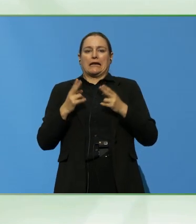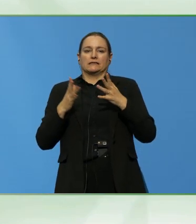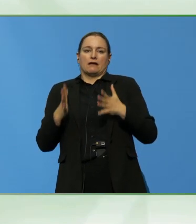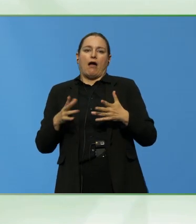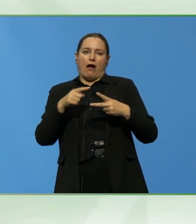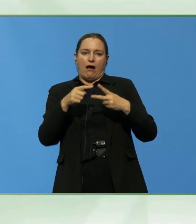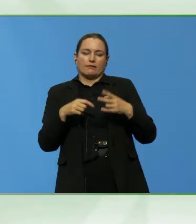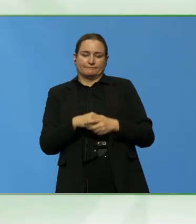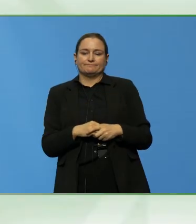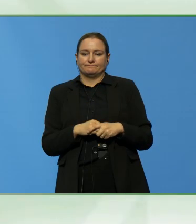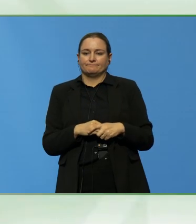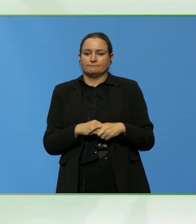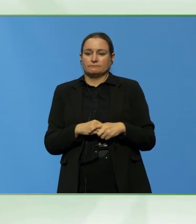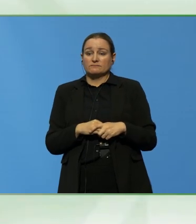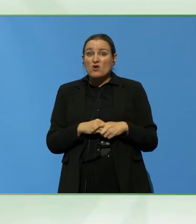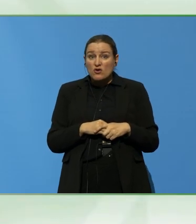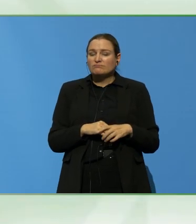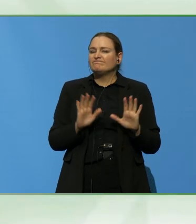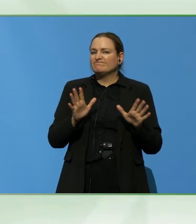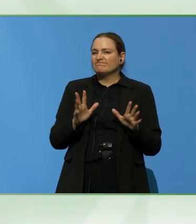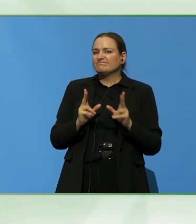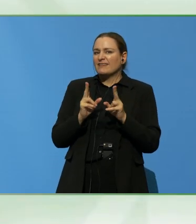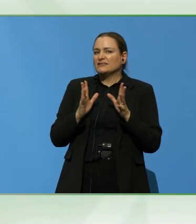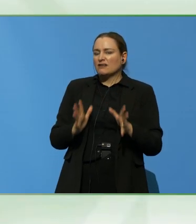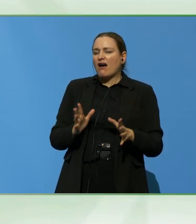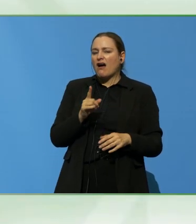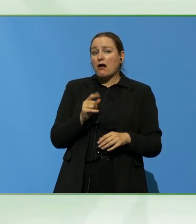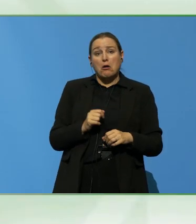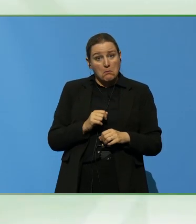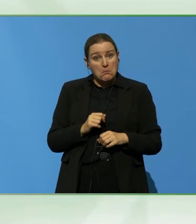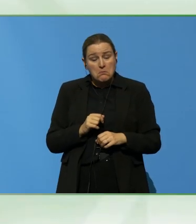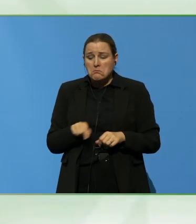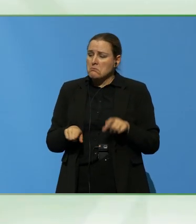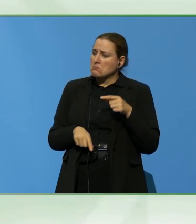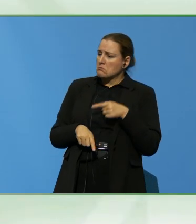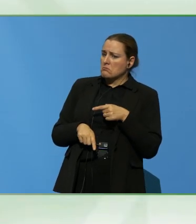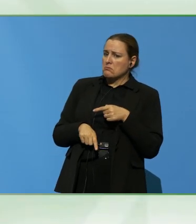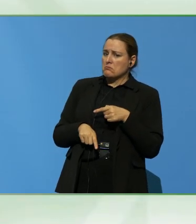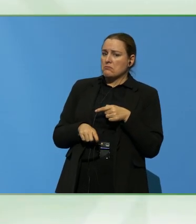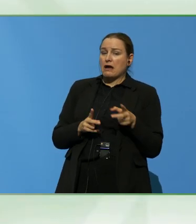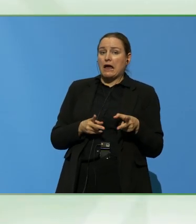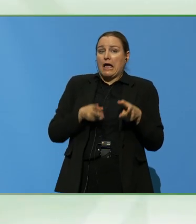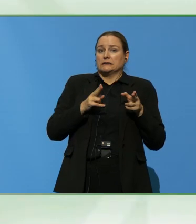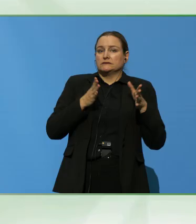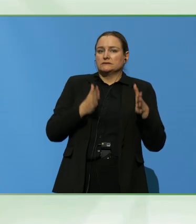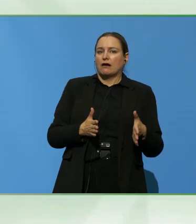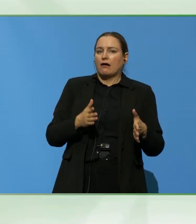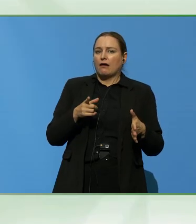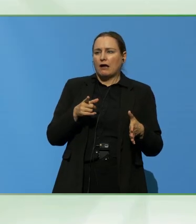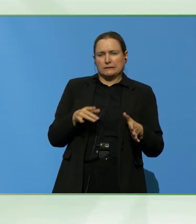In public media, editors. That's editors too, Irmgarda. It depends in which